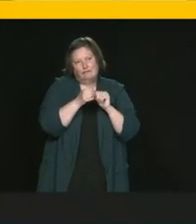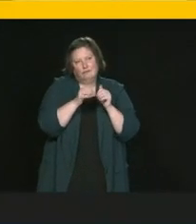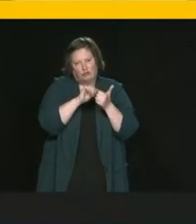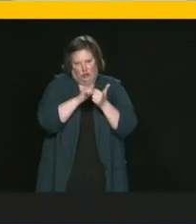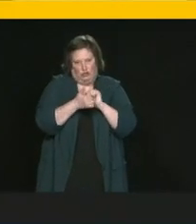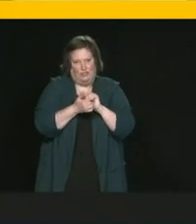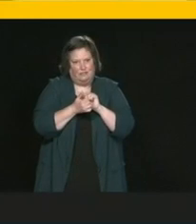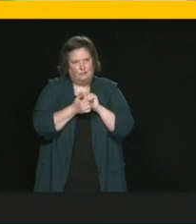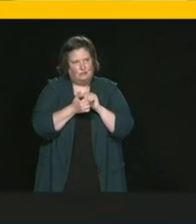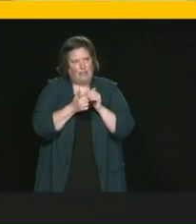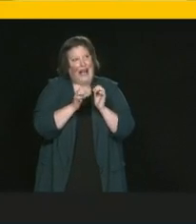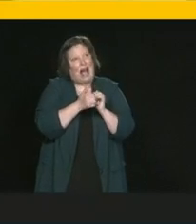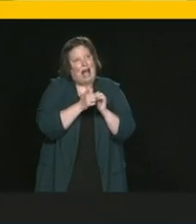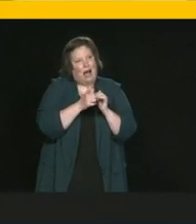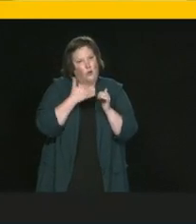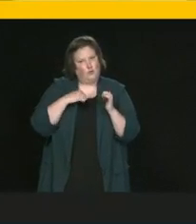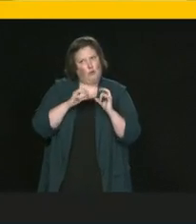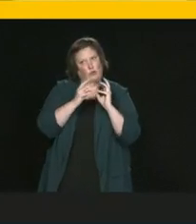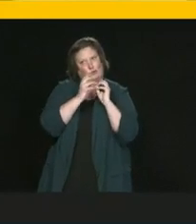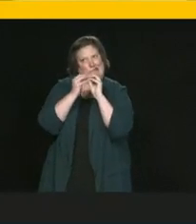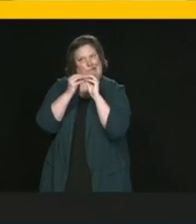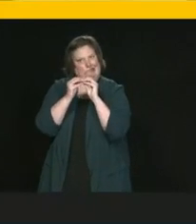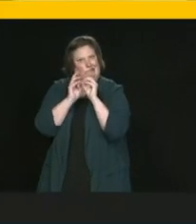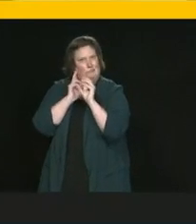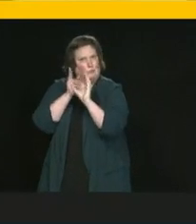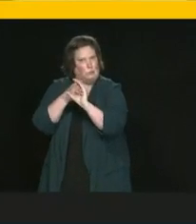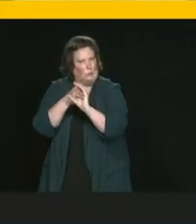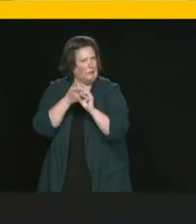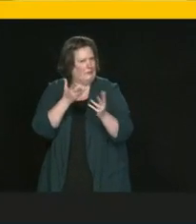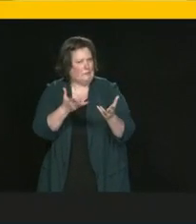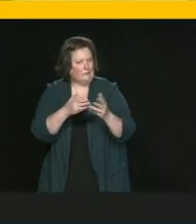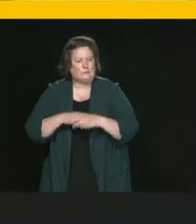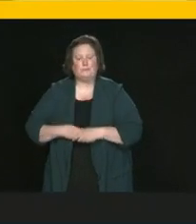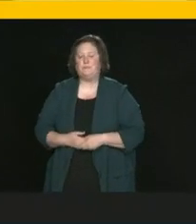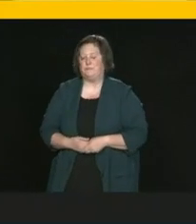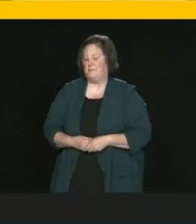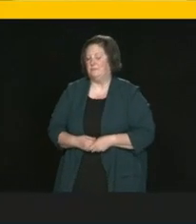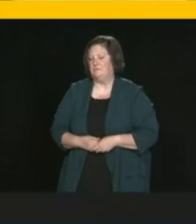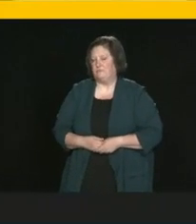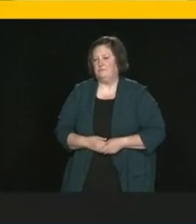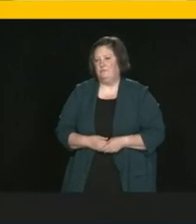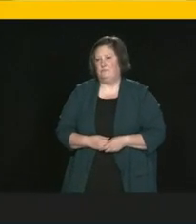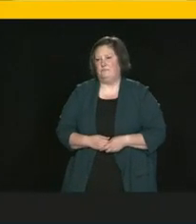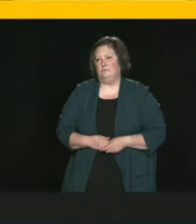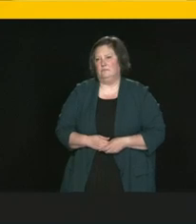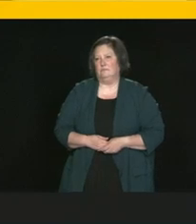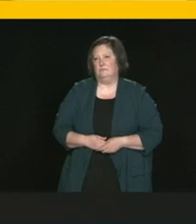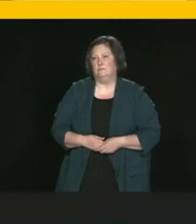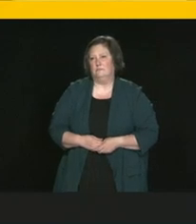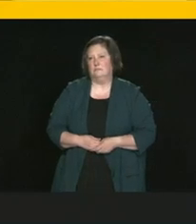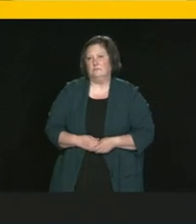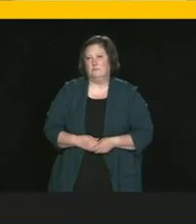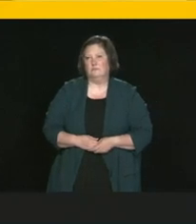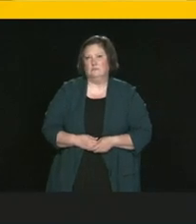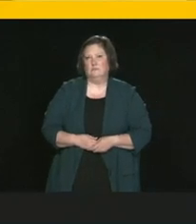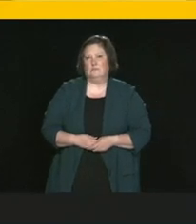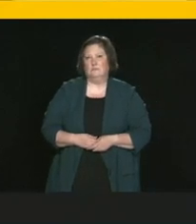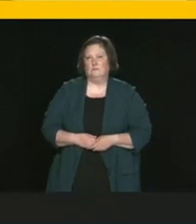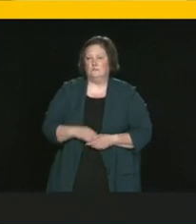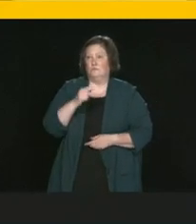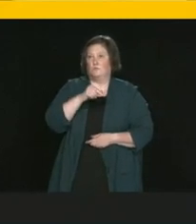of the United Nations Security Council who can vote. I think one of the things that we've seen through this pandemic is just